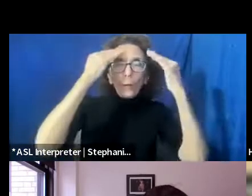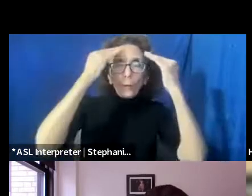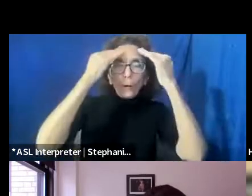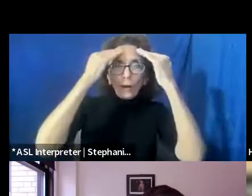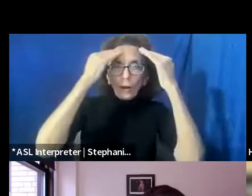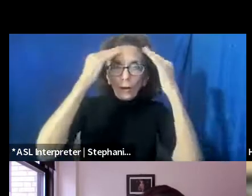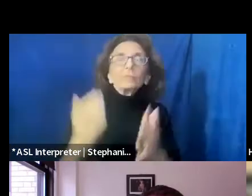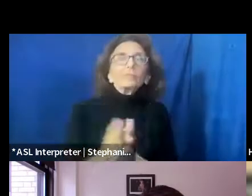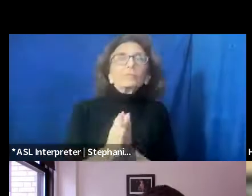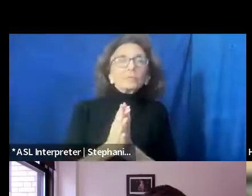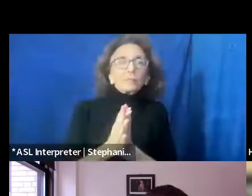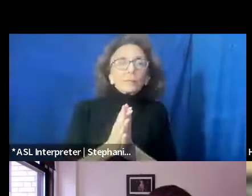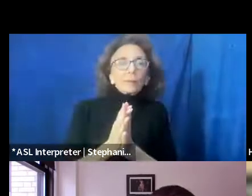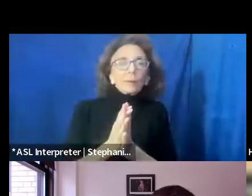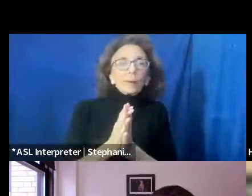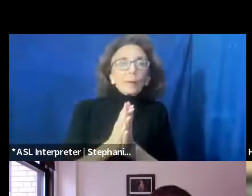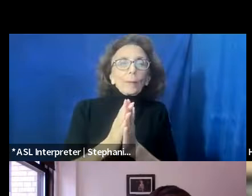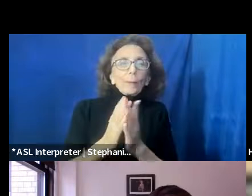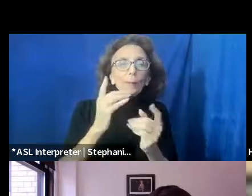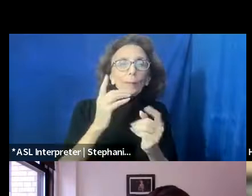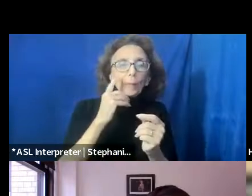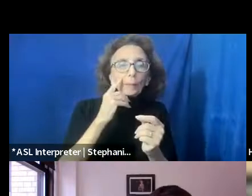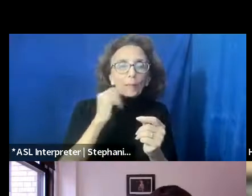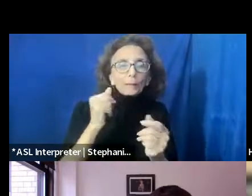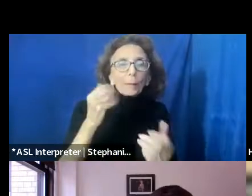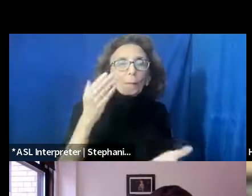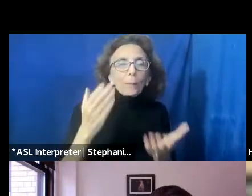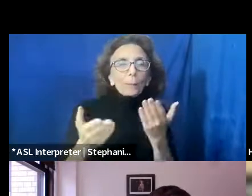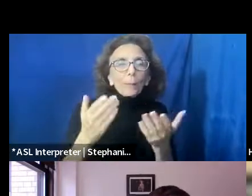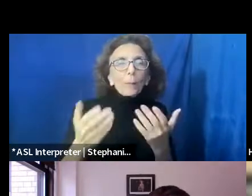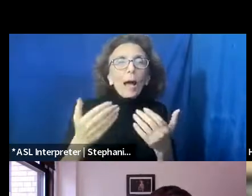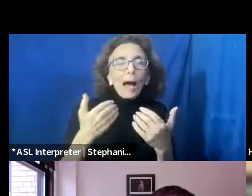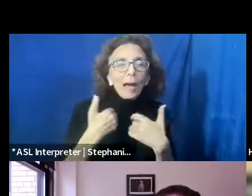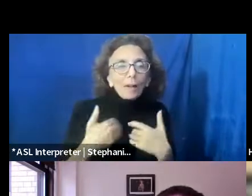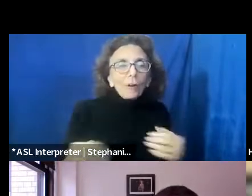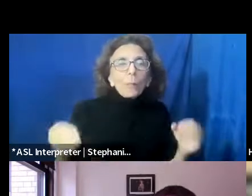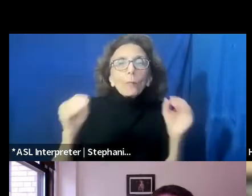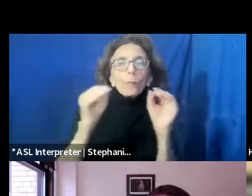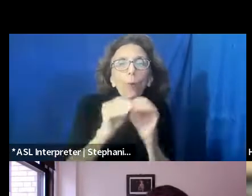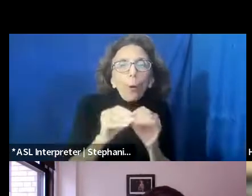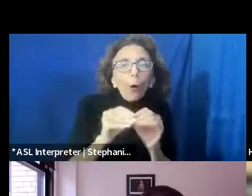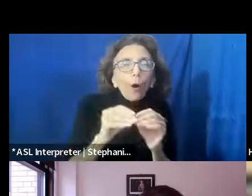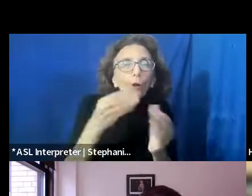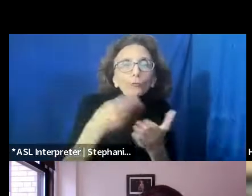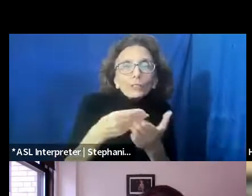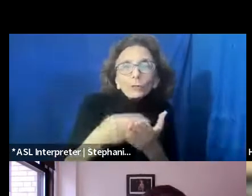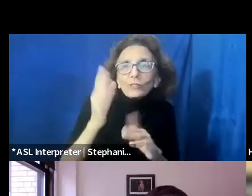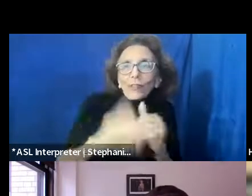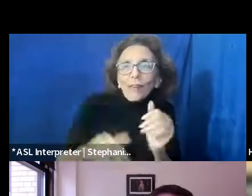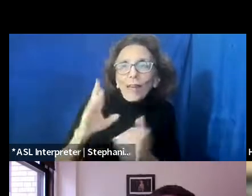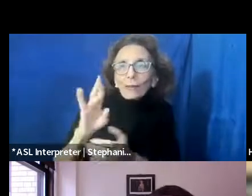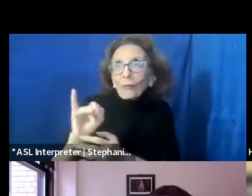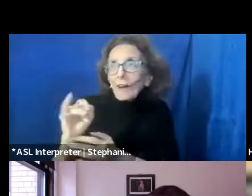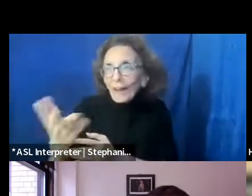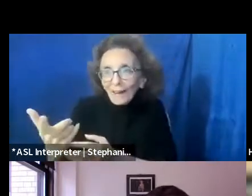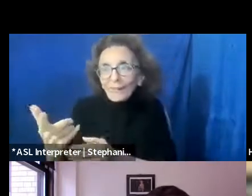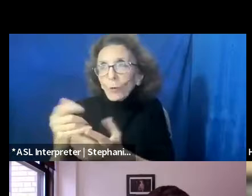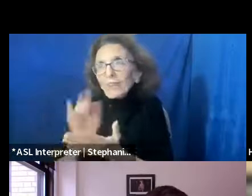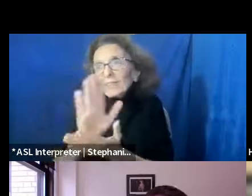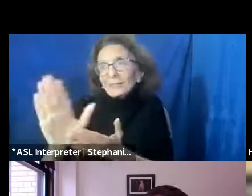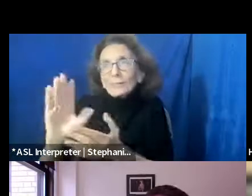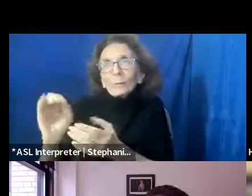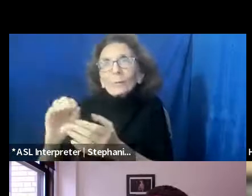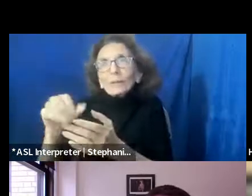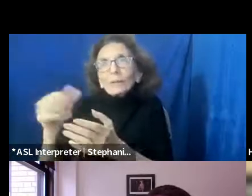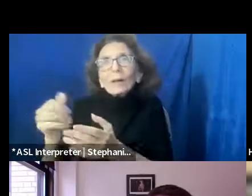more resources than Craig or other people in Craig's situation have. And yes, there are times where I have to say, we can't do